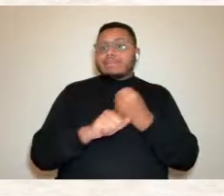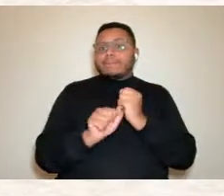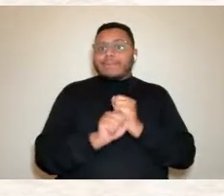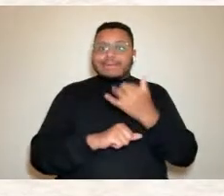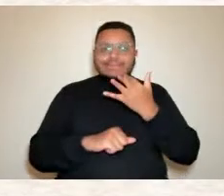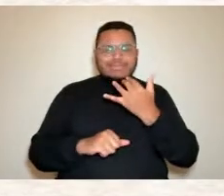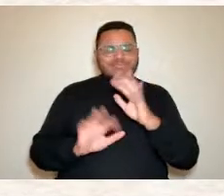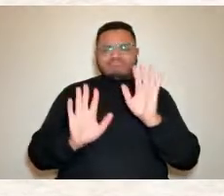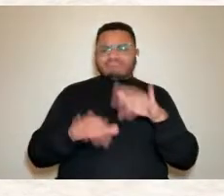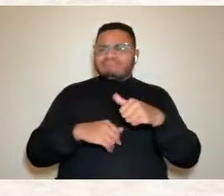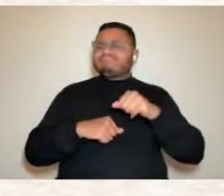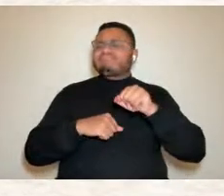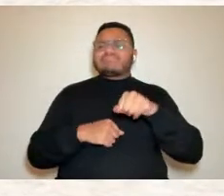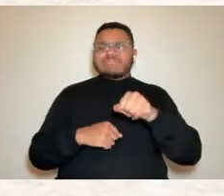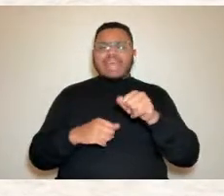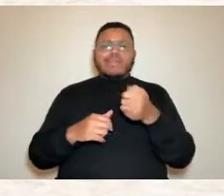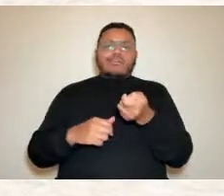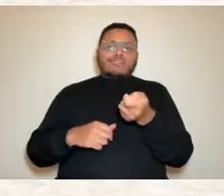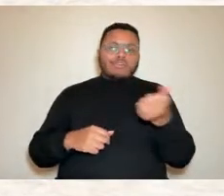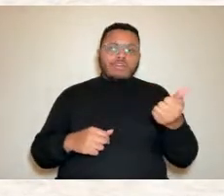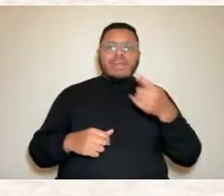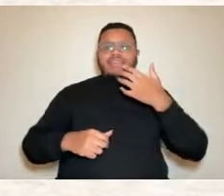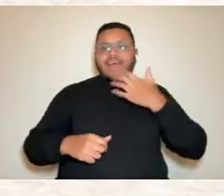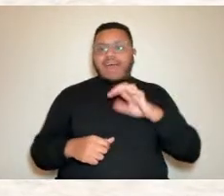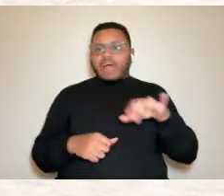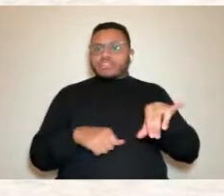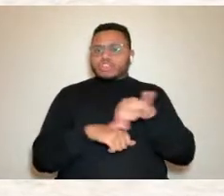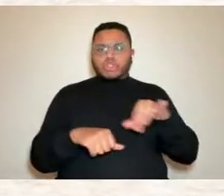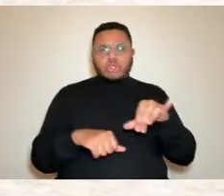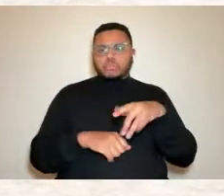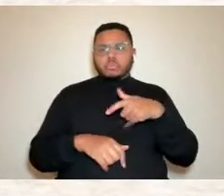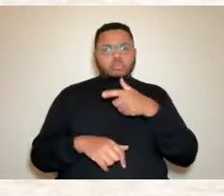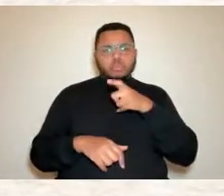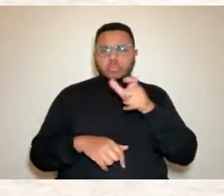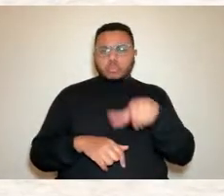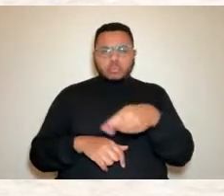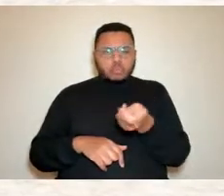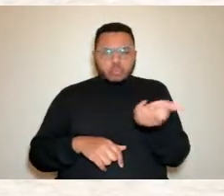to just omit the hot sauce.